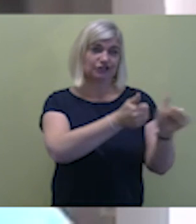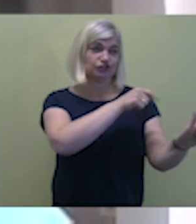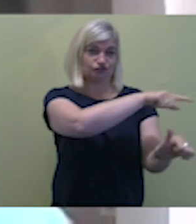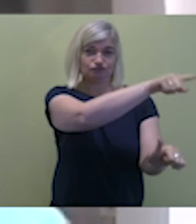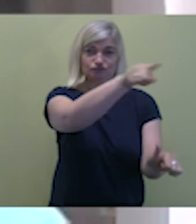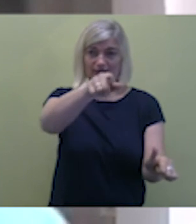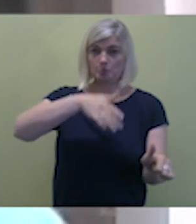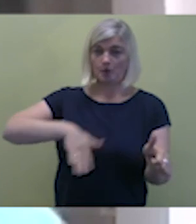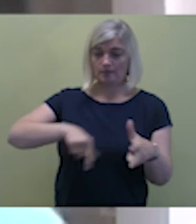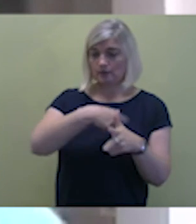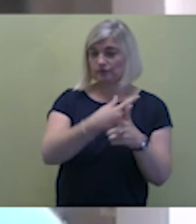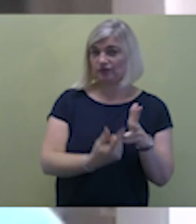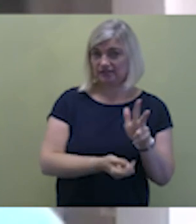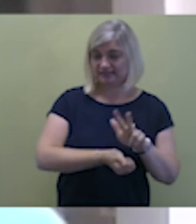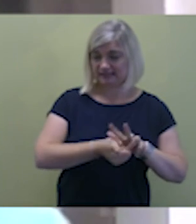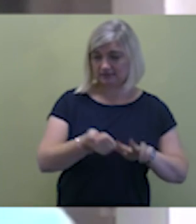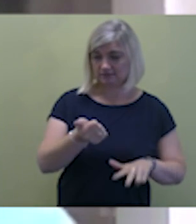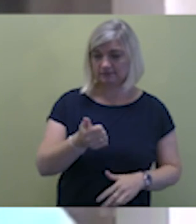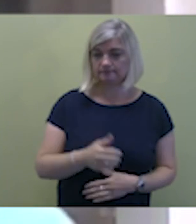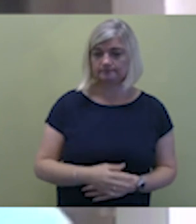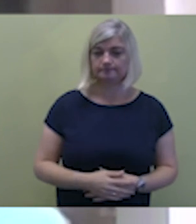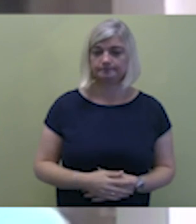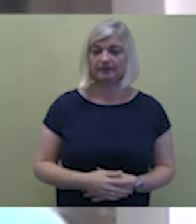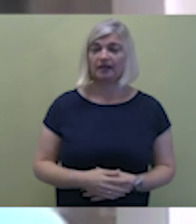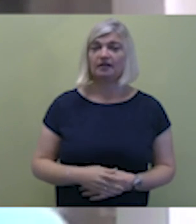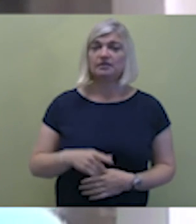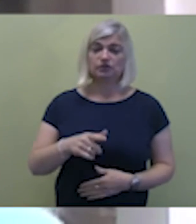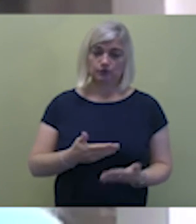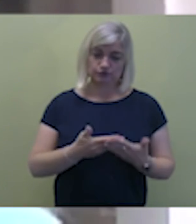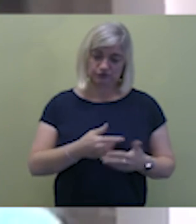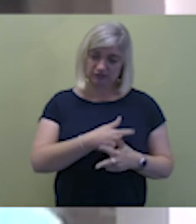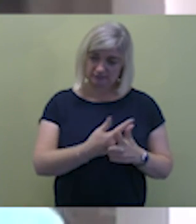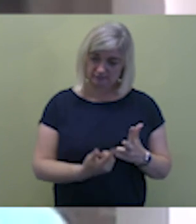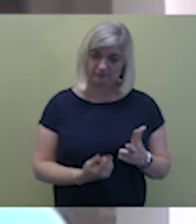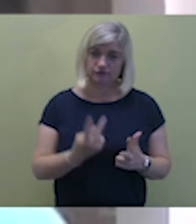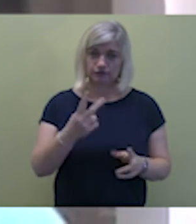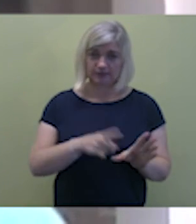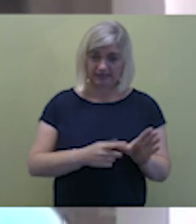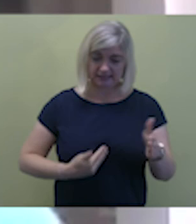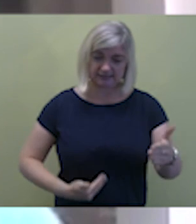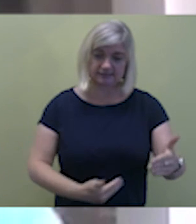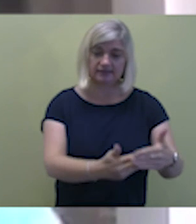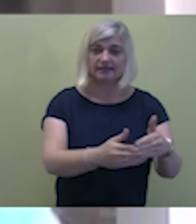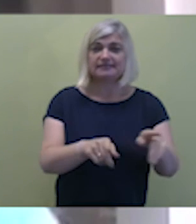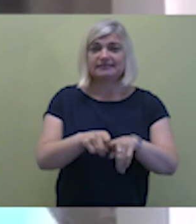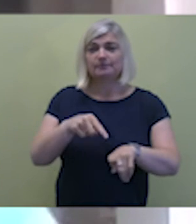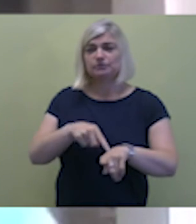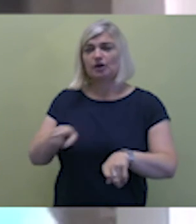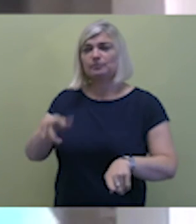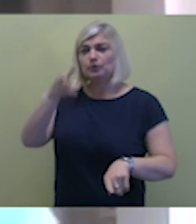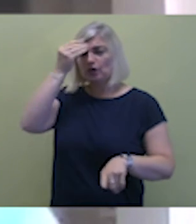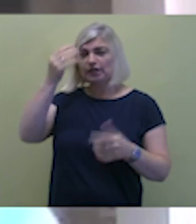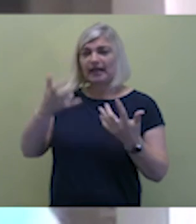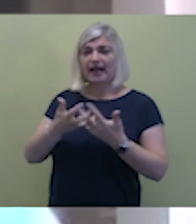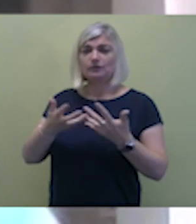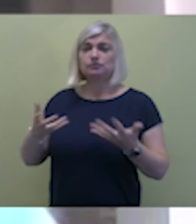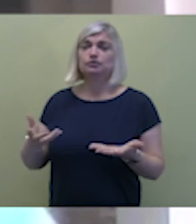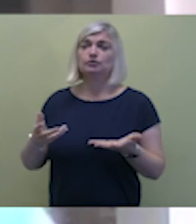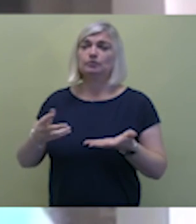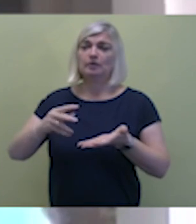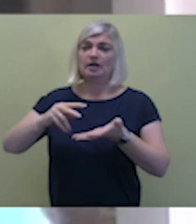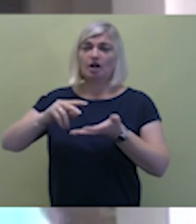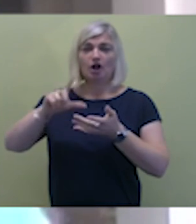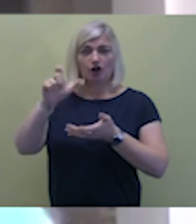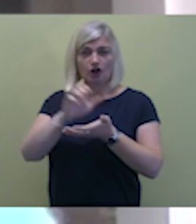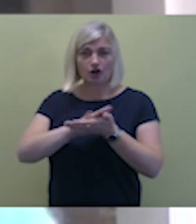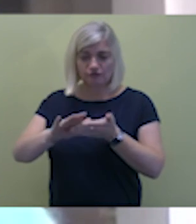industry requires at the moment. They'll study that for the whole 2 years, alongside learning how to choreograph for themselves and